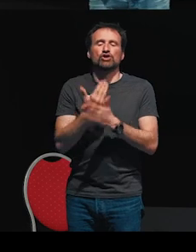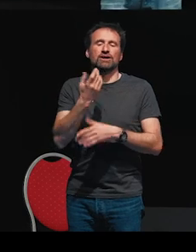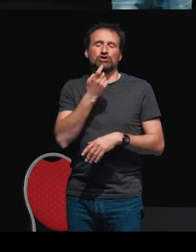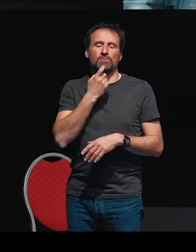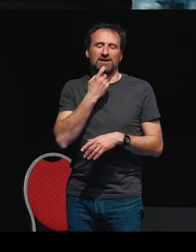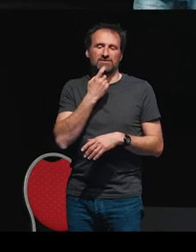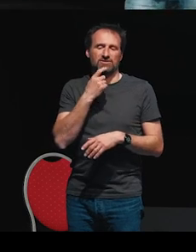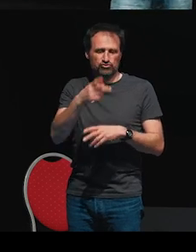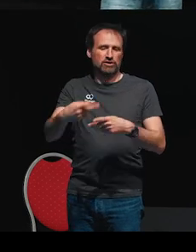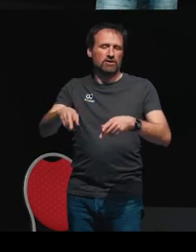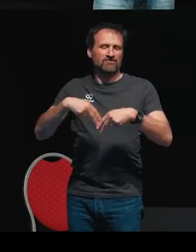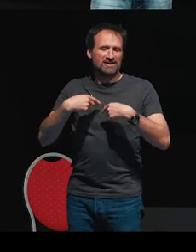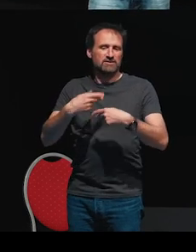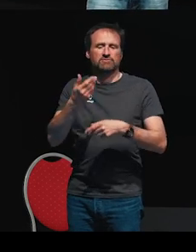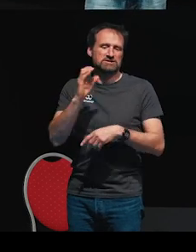this case.